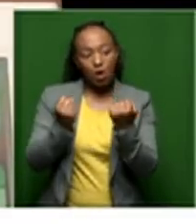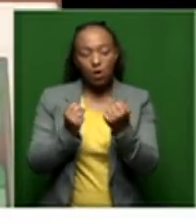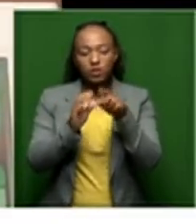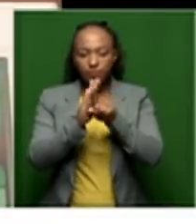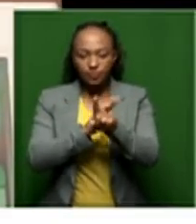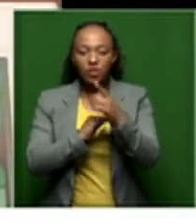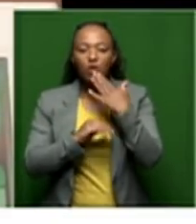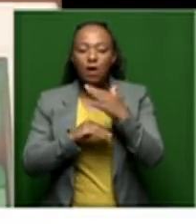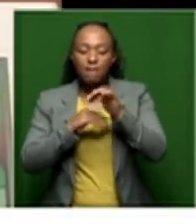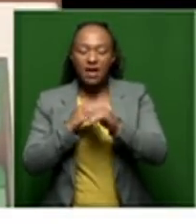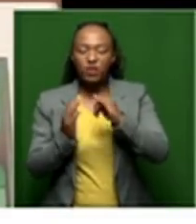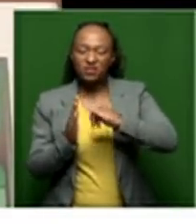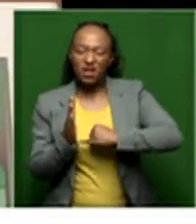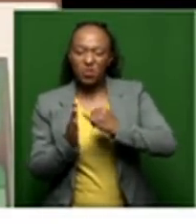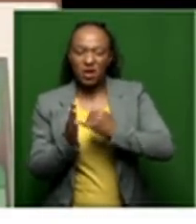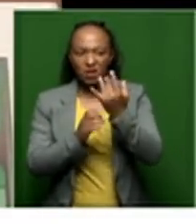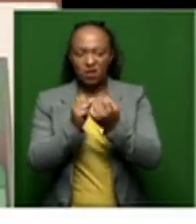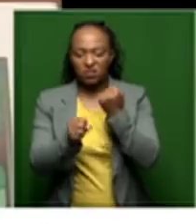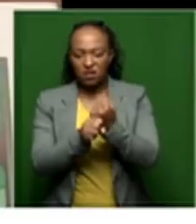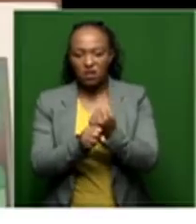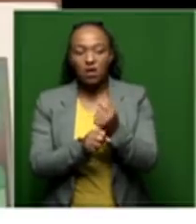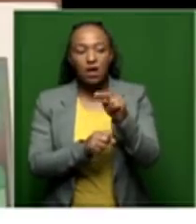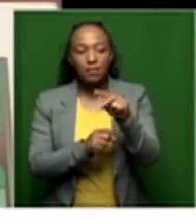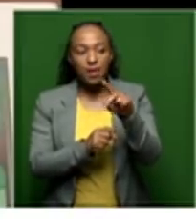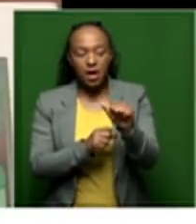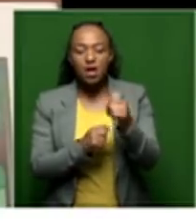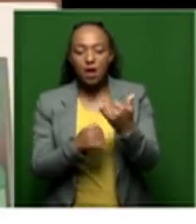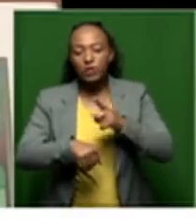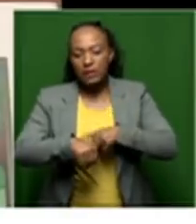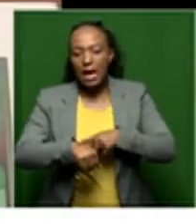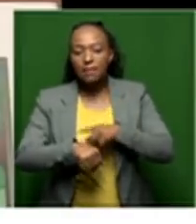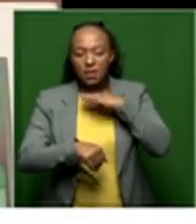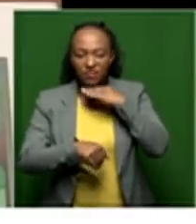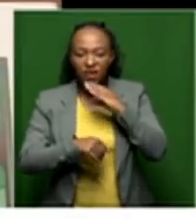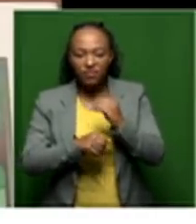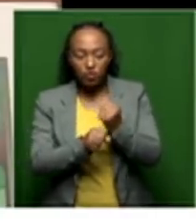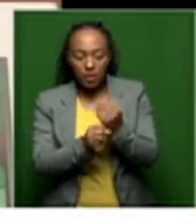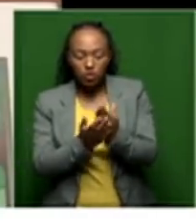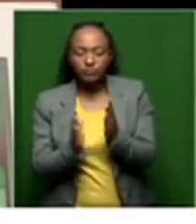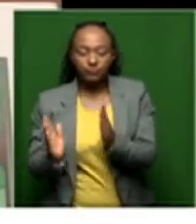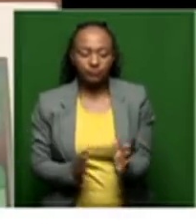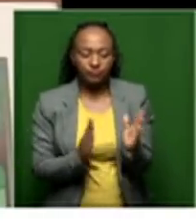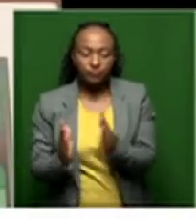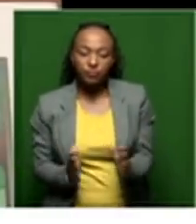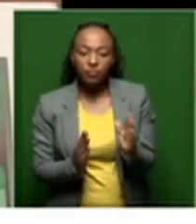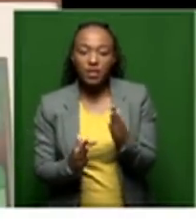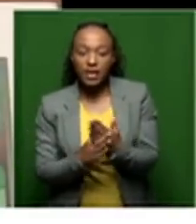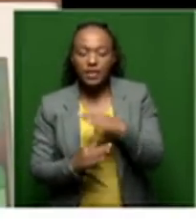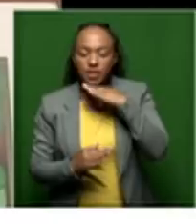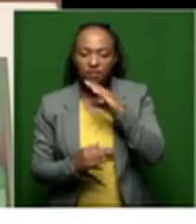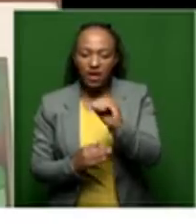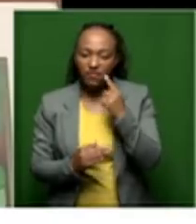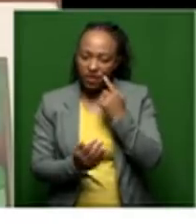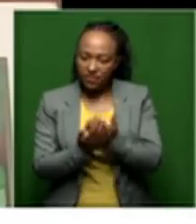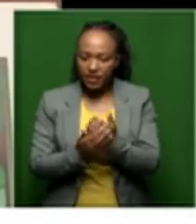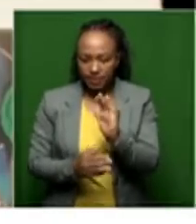January, and so the NPA will be, has enough time now to ensure that it prepares for the cases adequately.